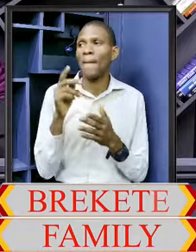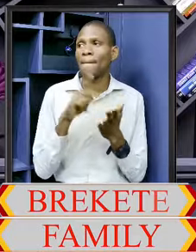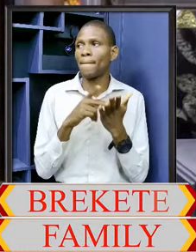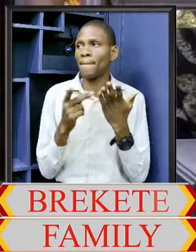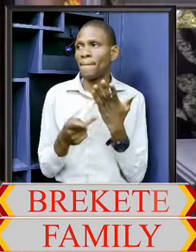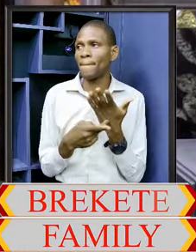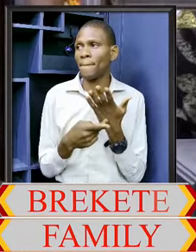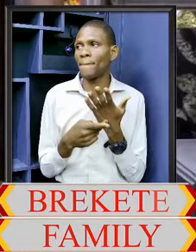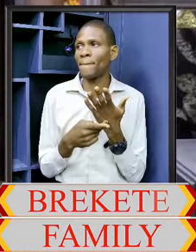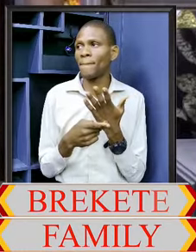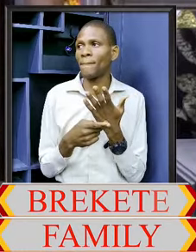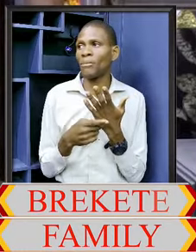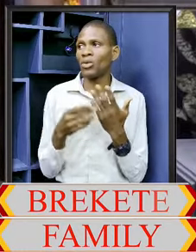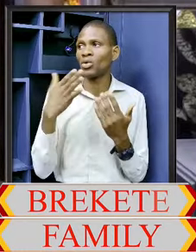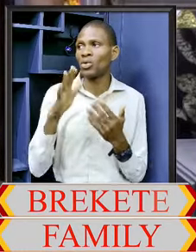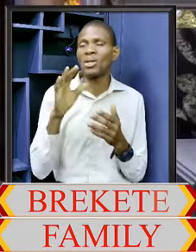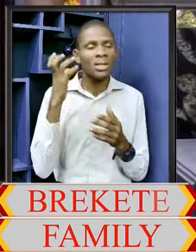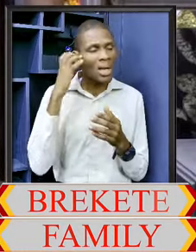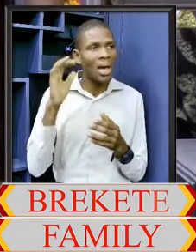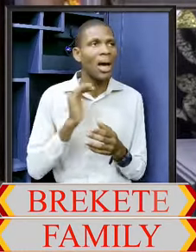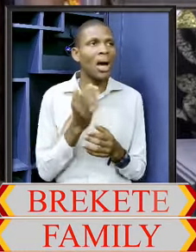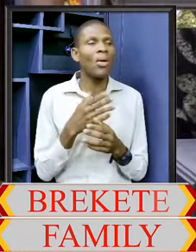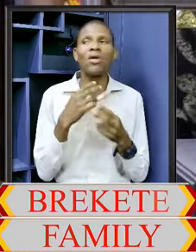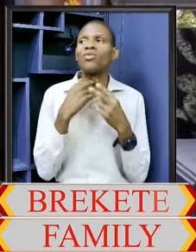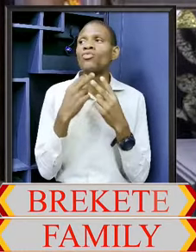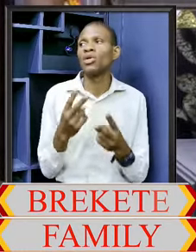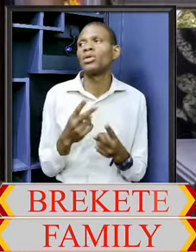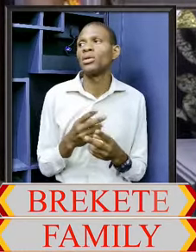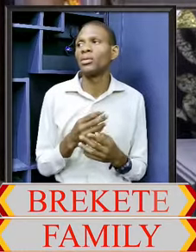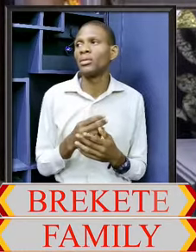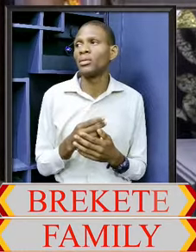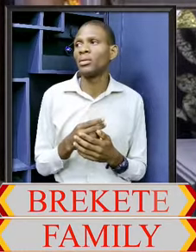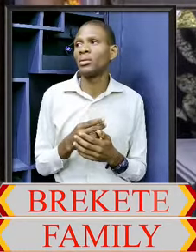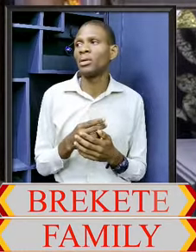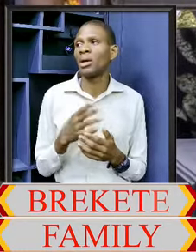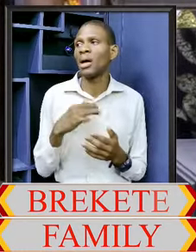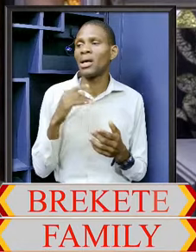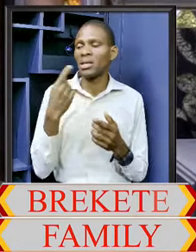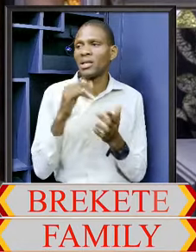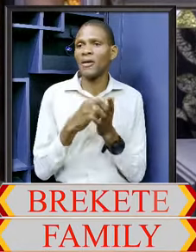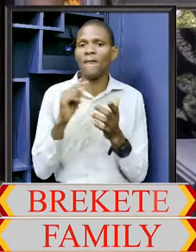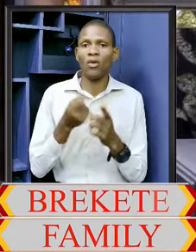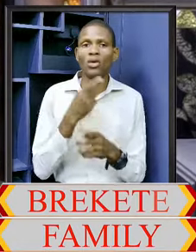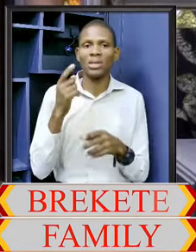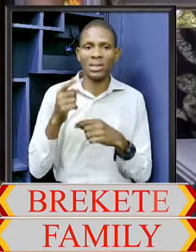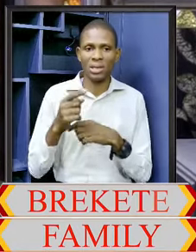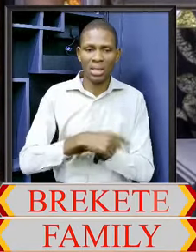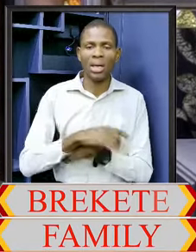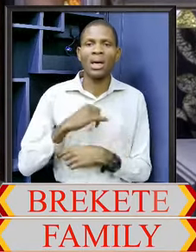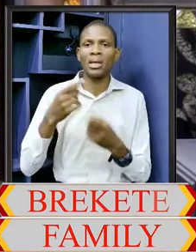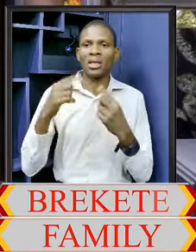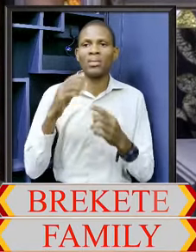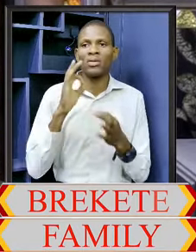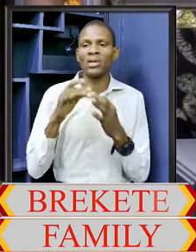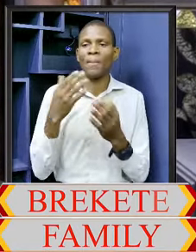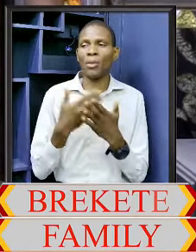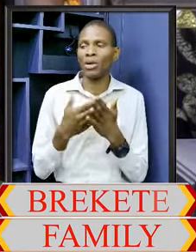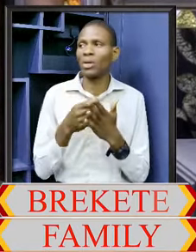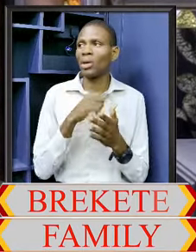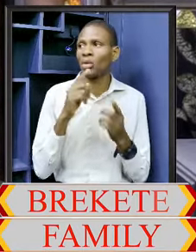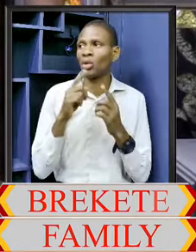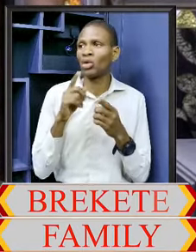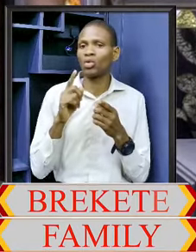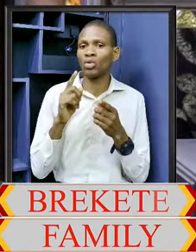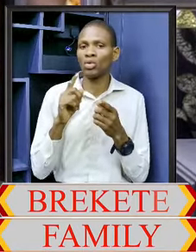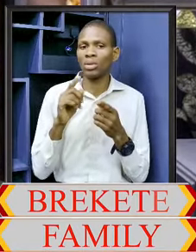programs should hear our voice. I said it first day I came. If the money we are talking about